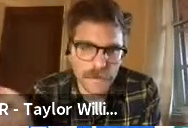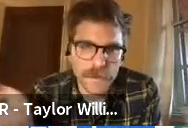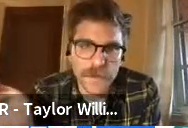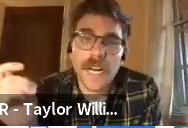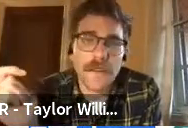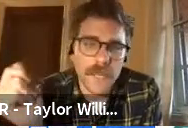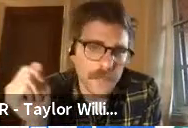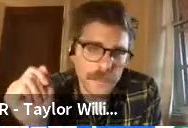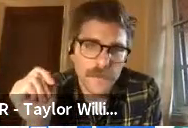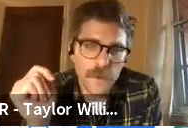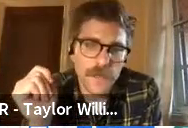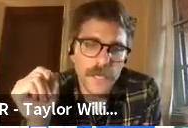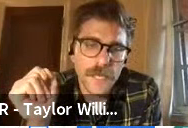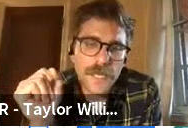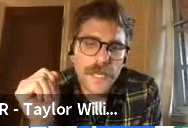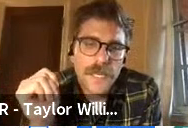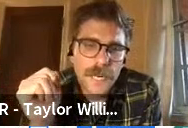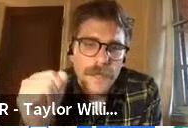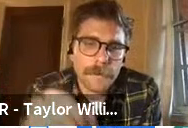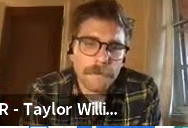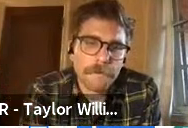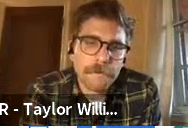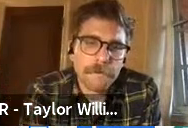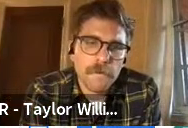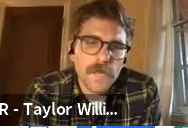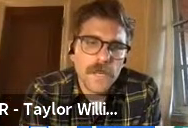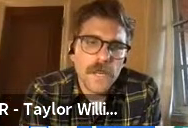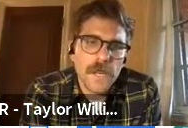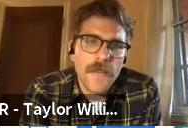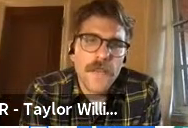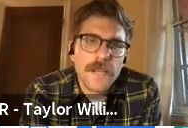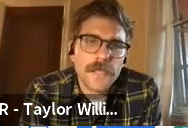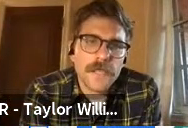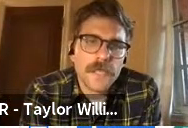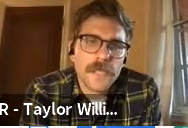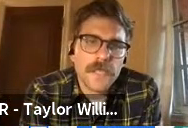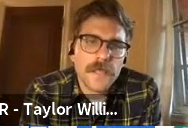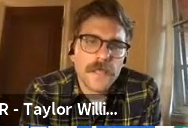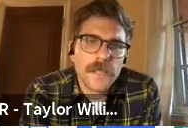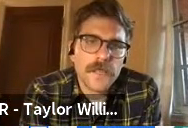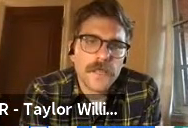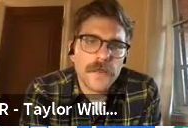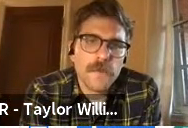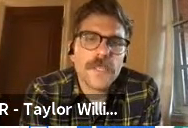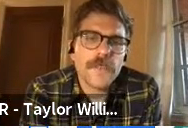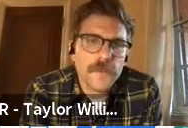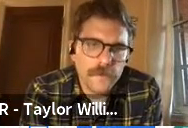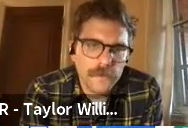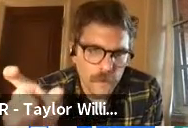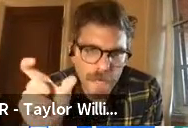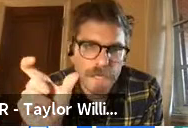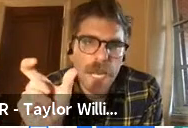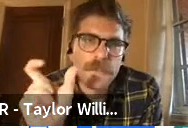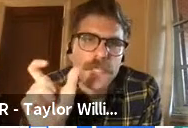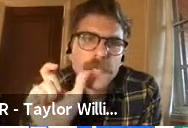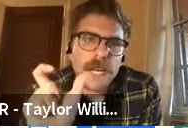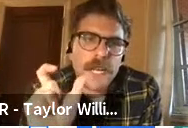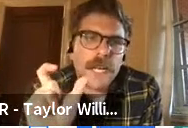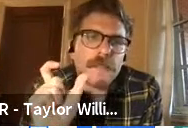all of your time. You're going to have tons of support. And then most of the remaining time is going to